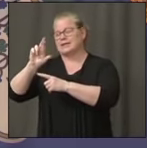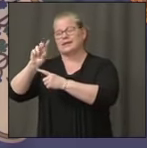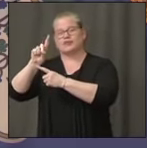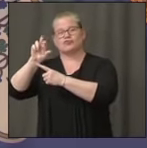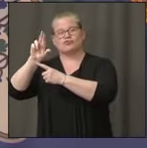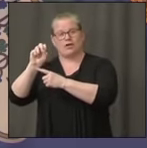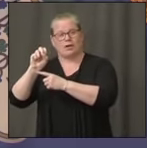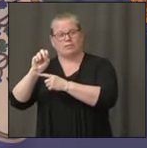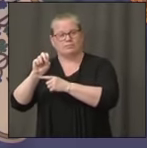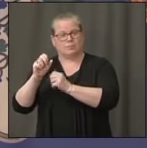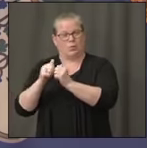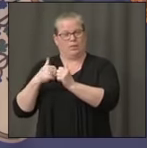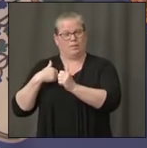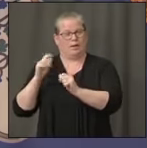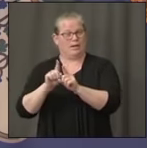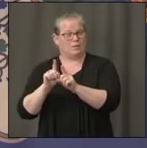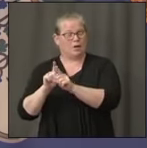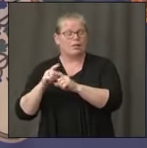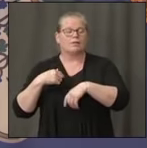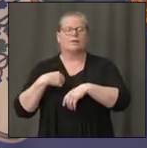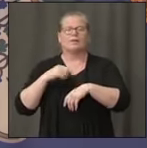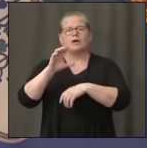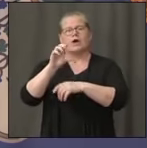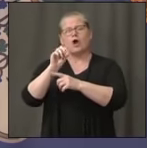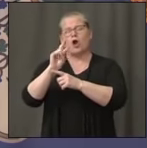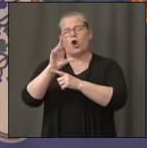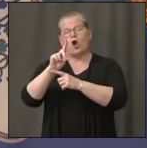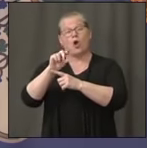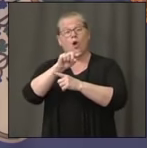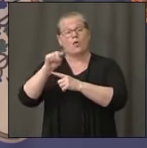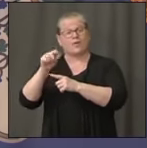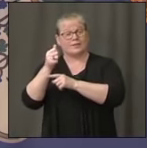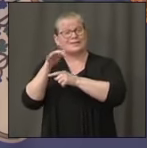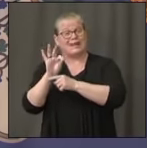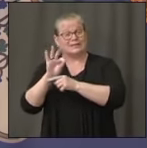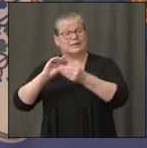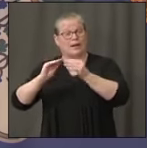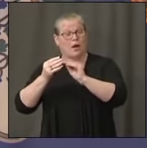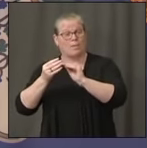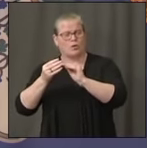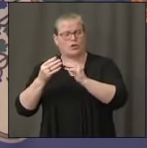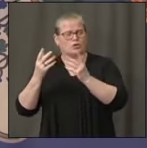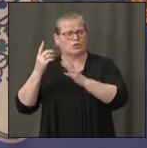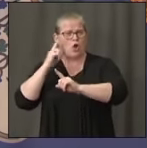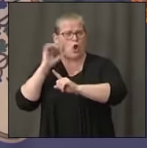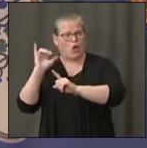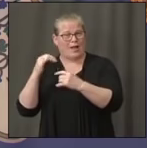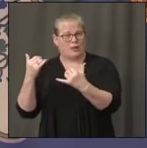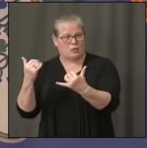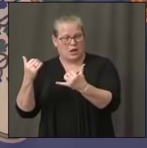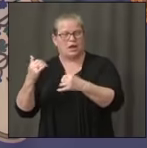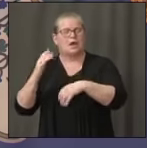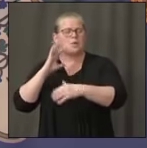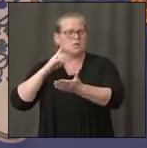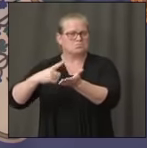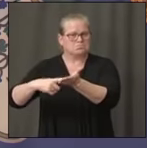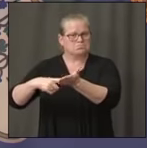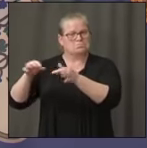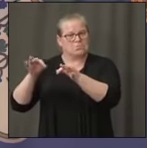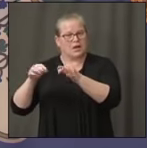to, A, give you a quick update on where we are on COVID, then talk about some of our reopening strategy when it comes to outdoor